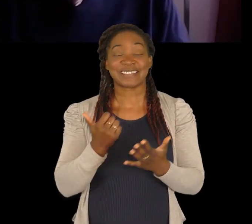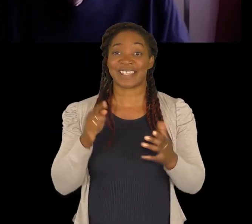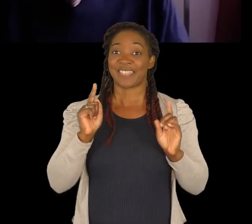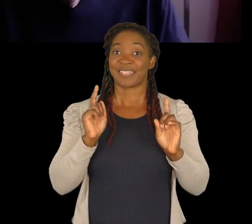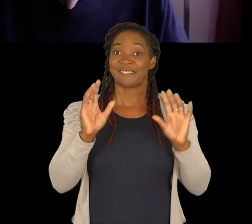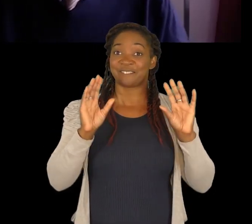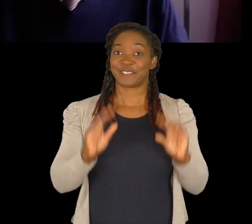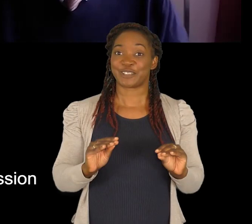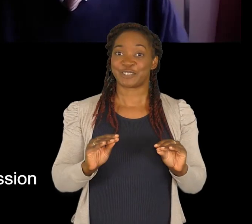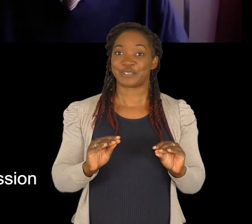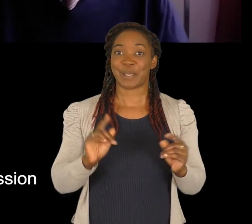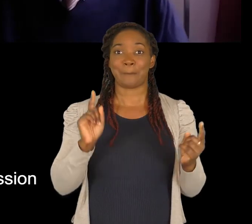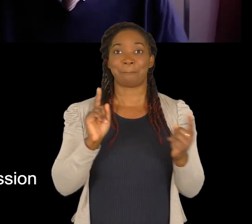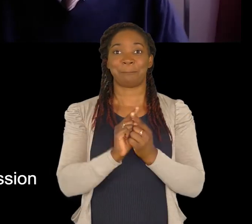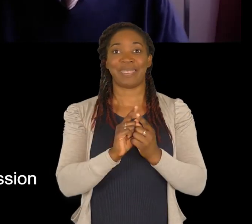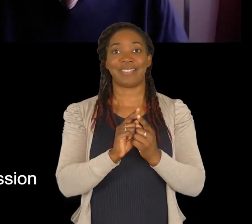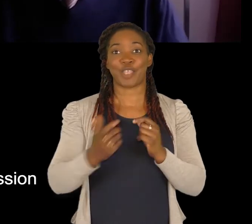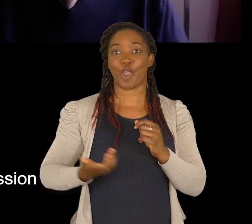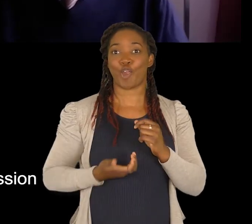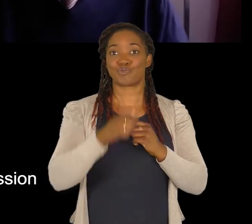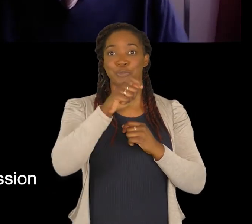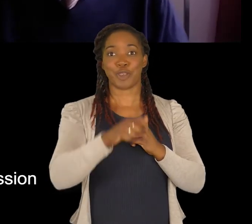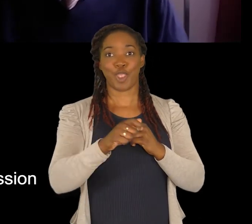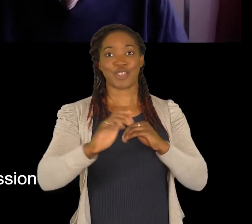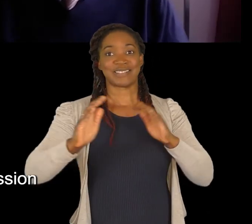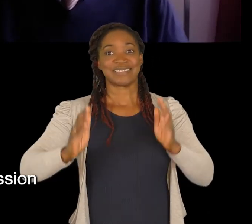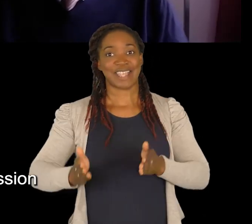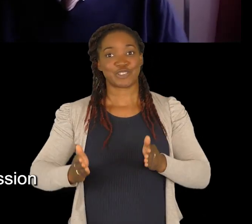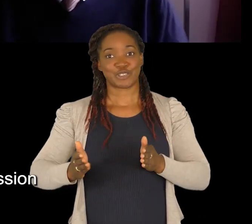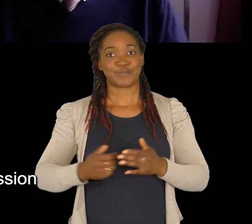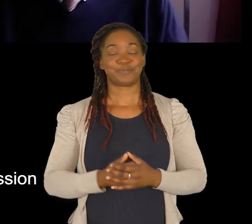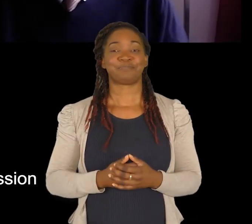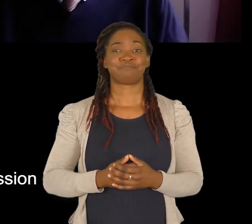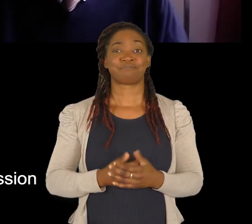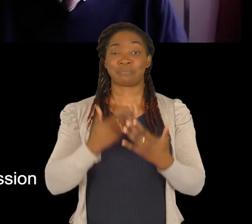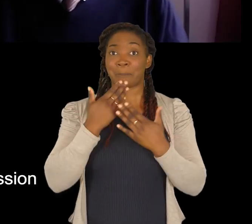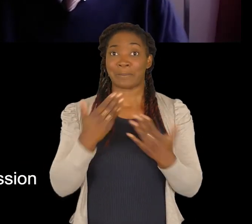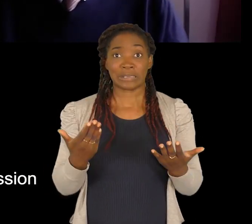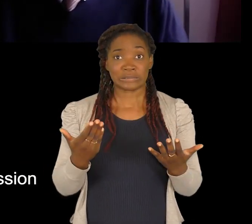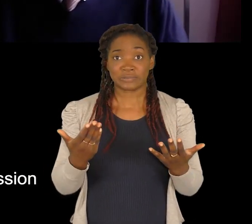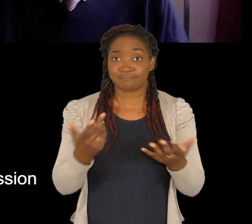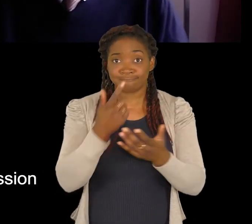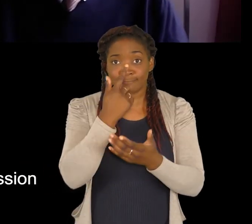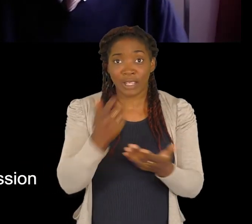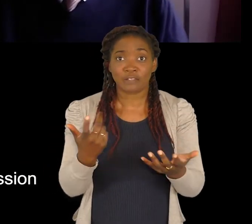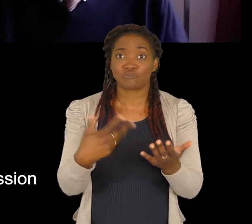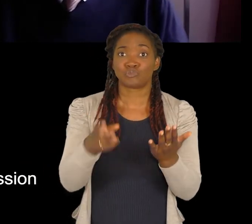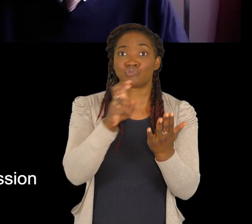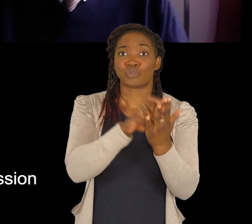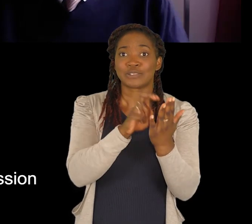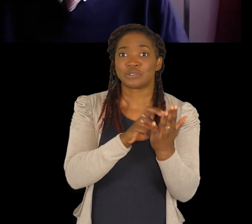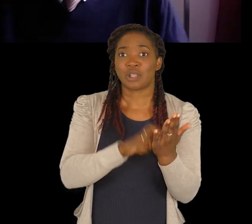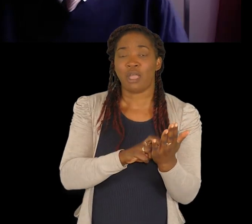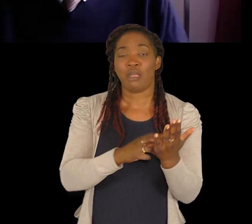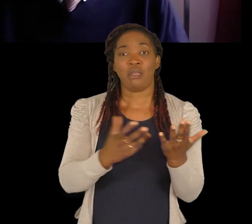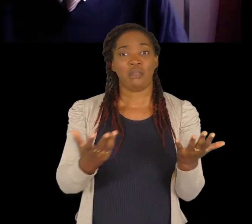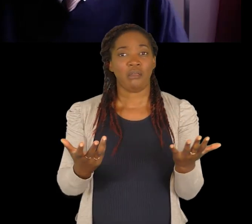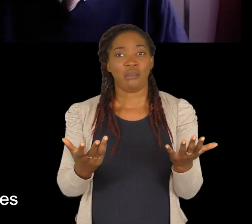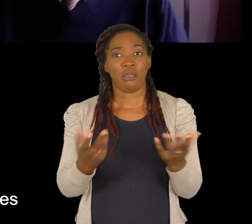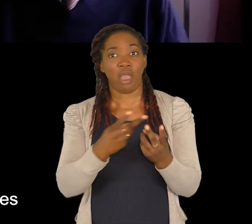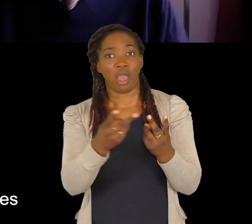that finishes our Meet the Entrepreneur and Businessman session today. Please feel free to register